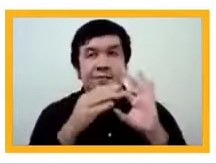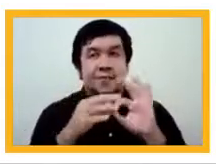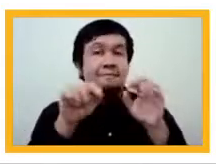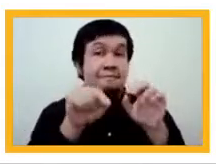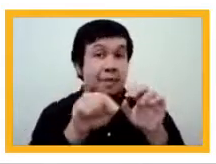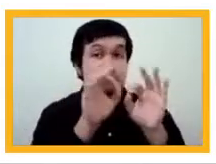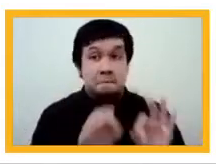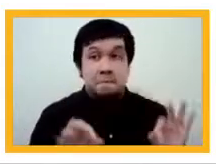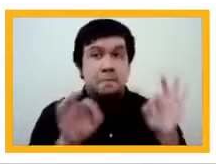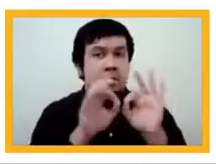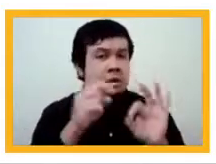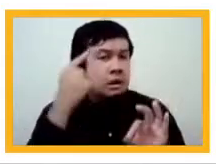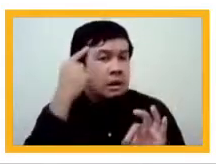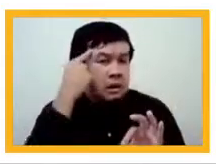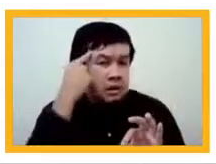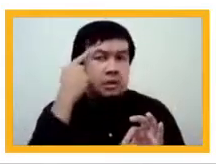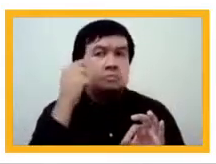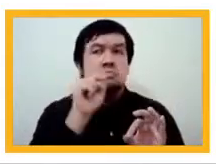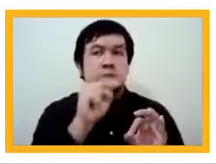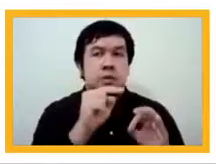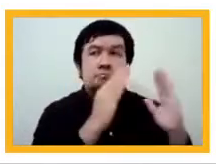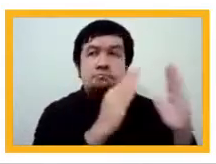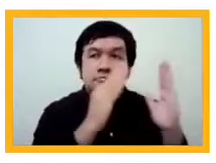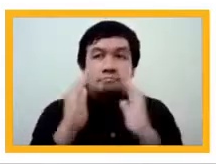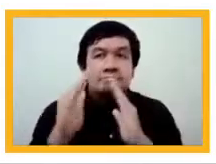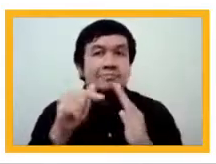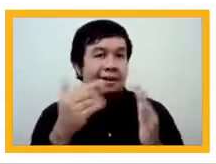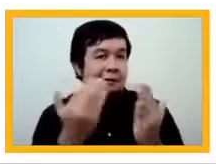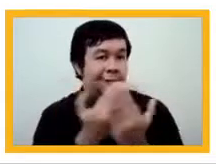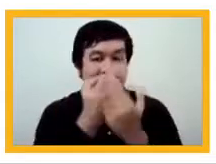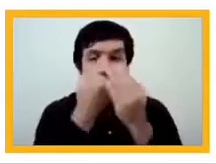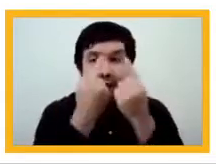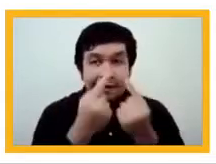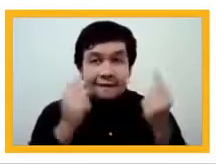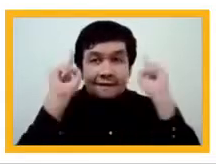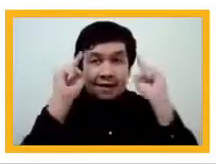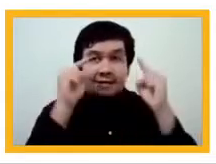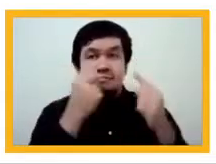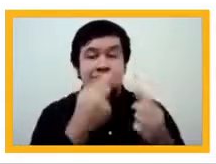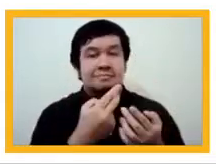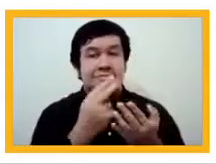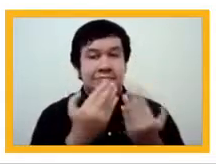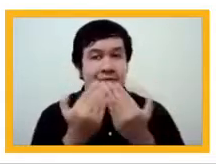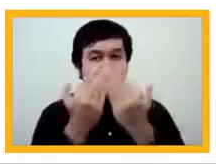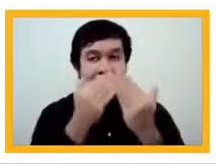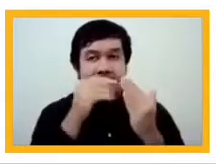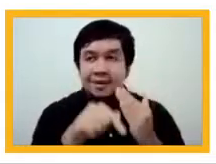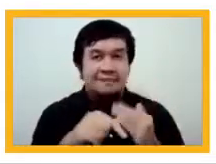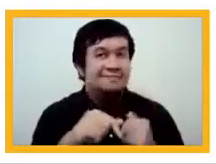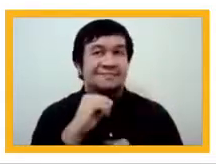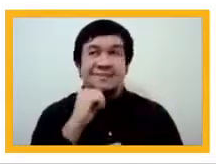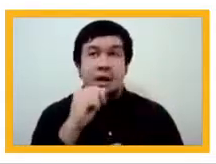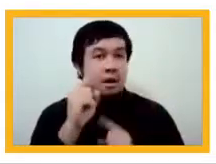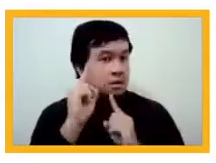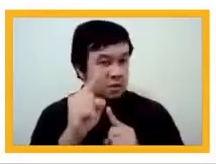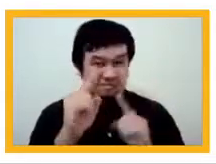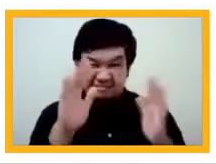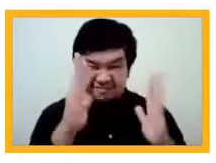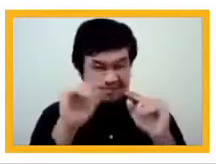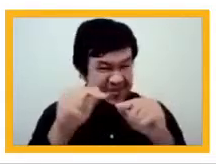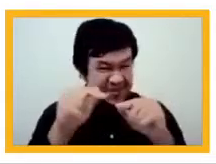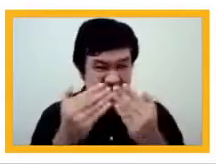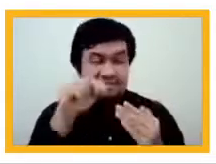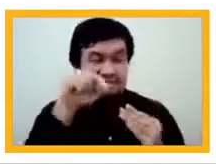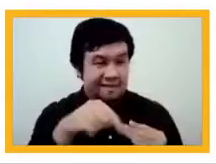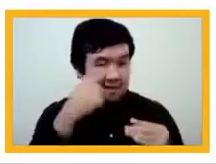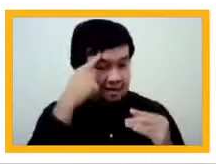university establishment, not necessarily with the physical university campus. So we got a lot of like insight, and